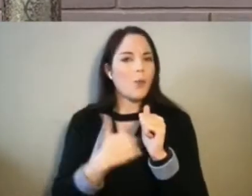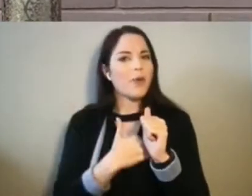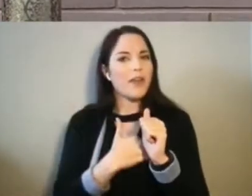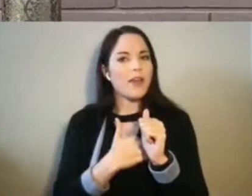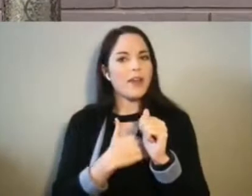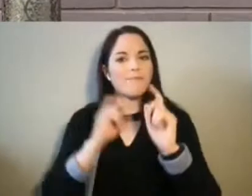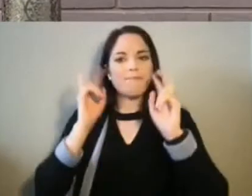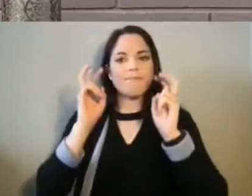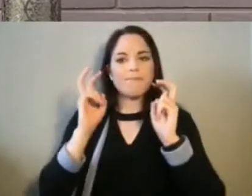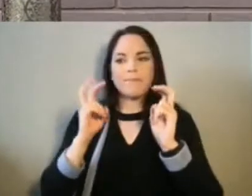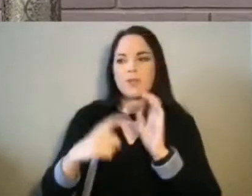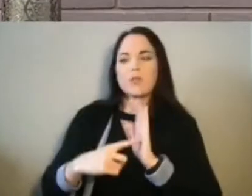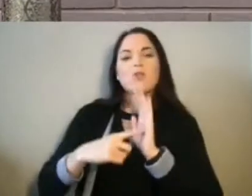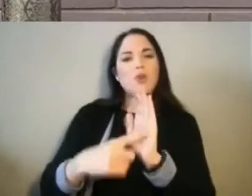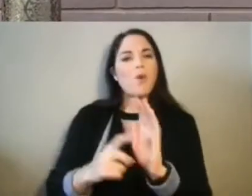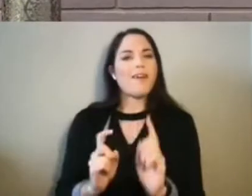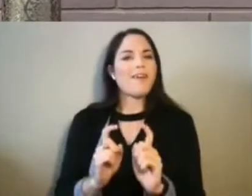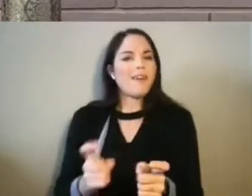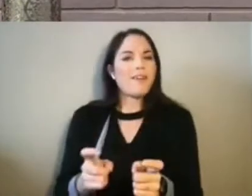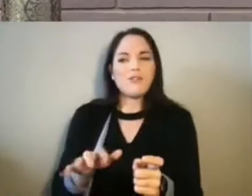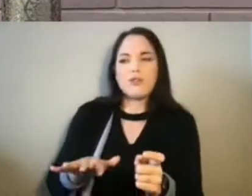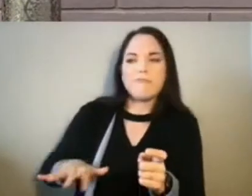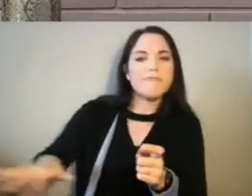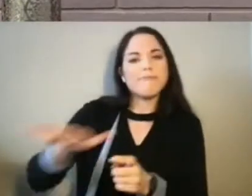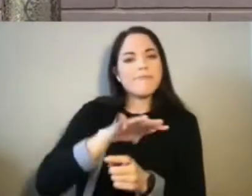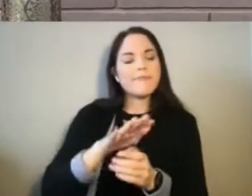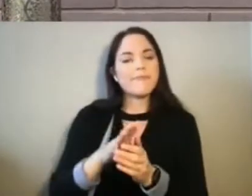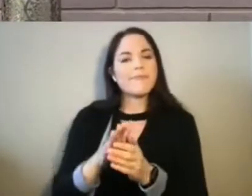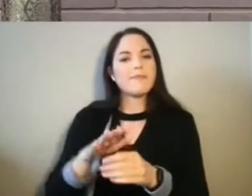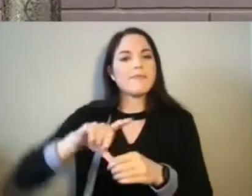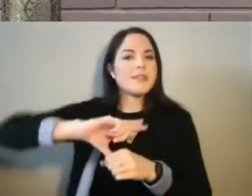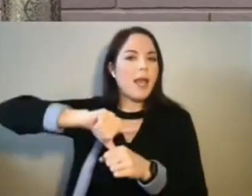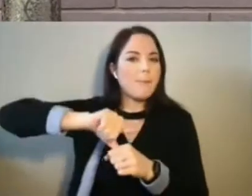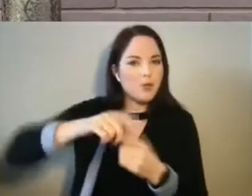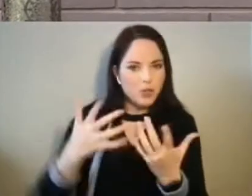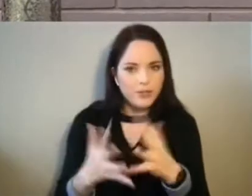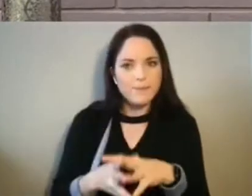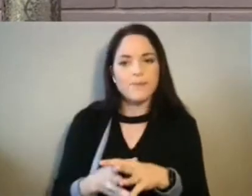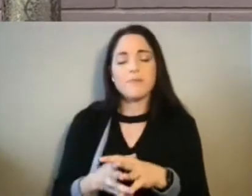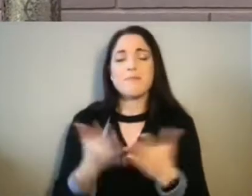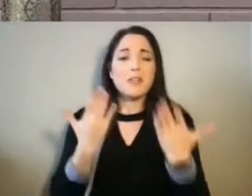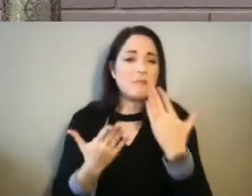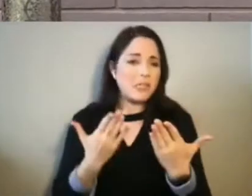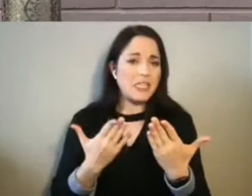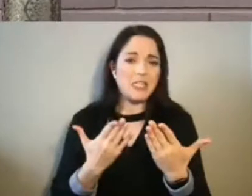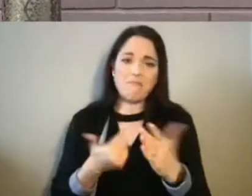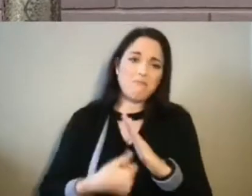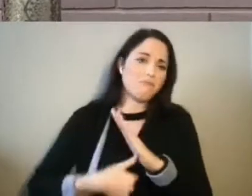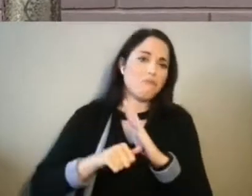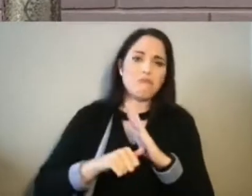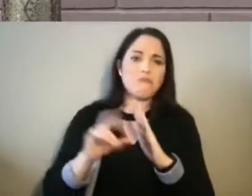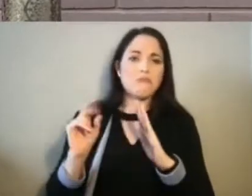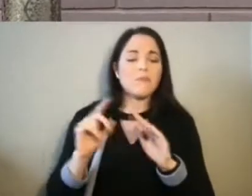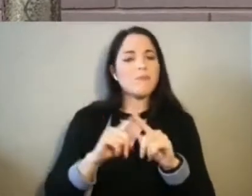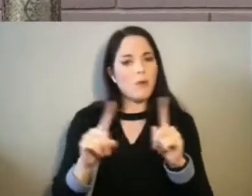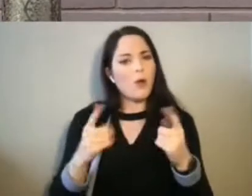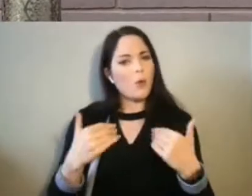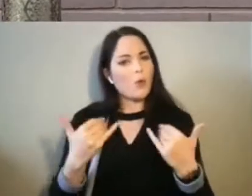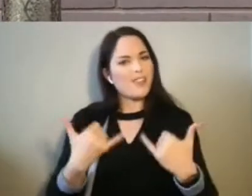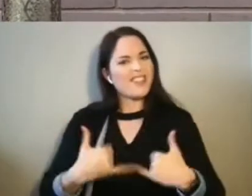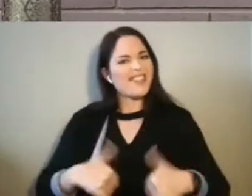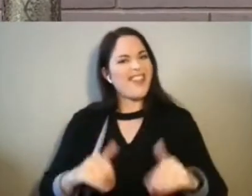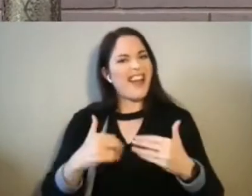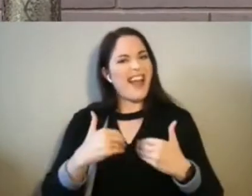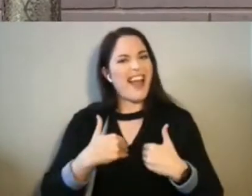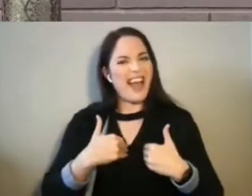Through all seasons, through the sirens, through the shouts in our neighborhood, it